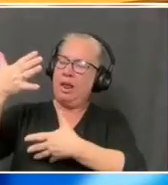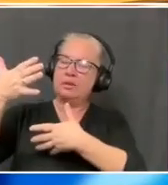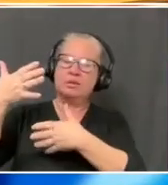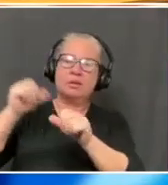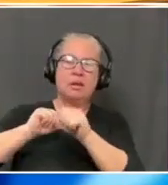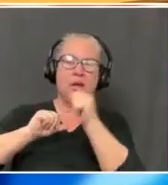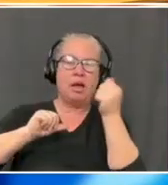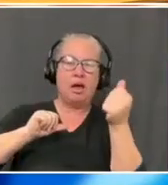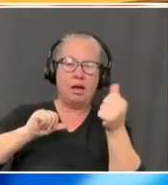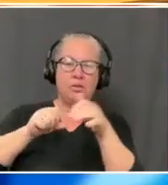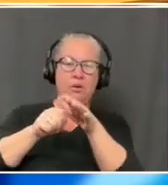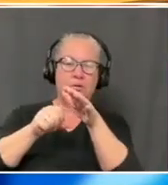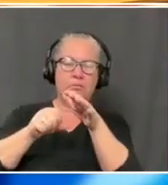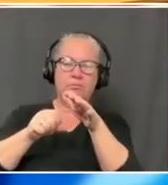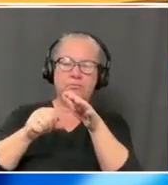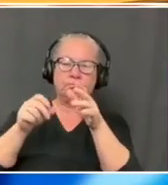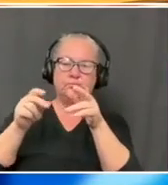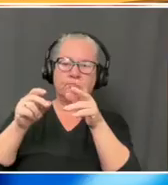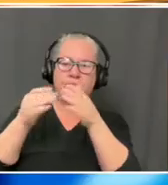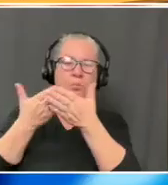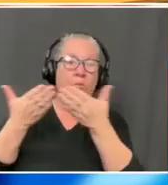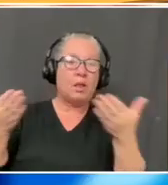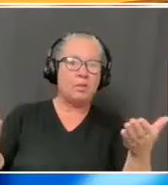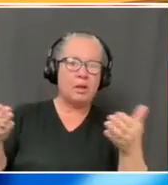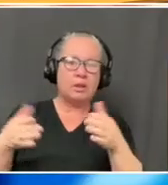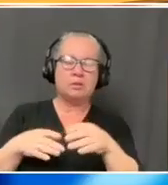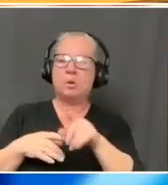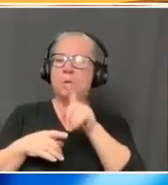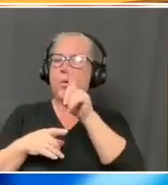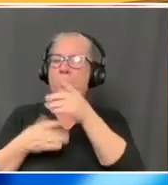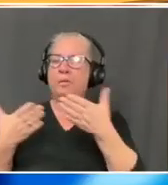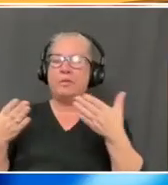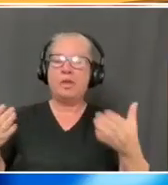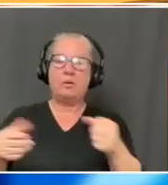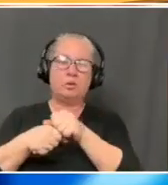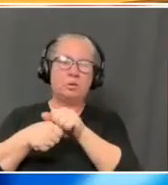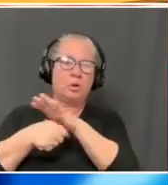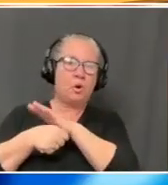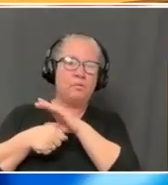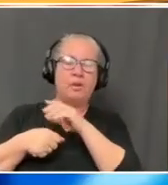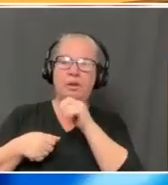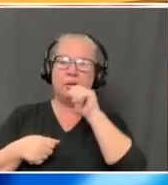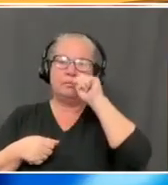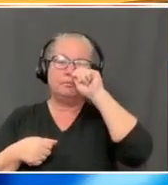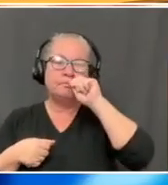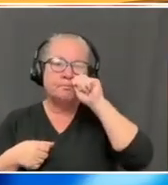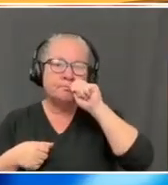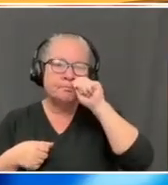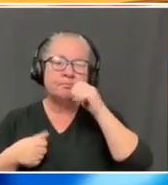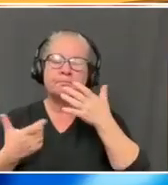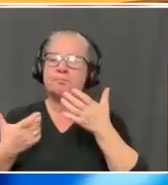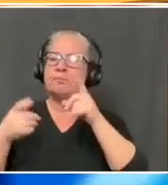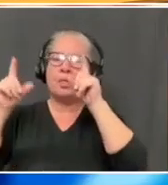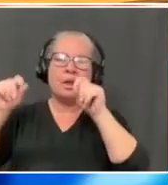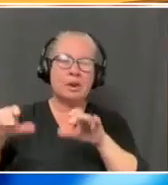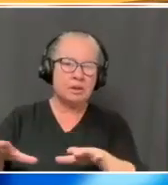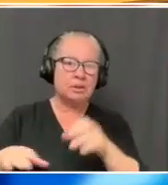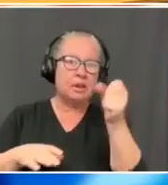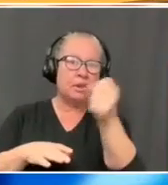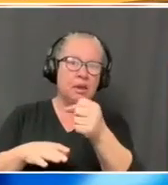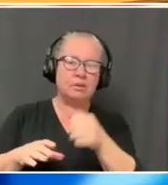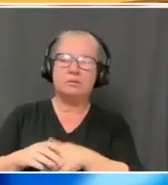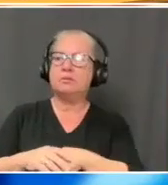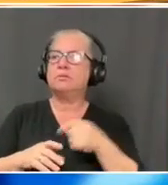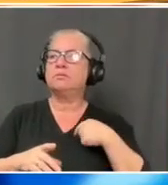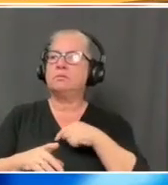significant? I mean, COVID testing is one, but I'm sure there's other things that Yeah. we can look at to be able to see and